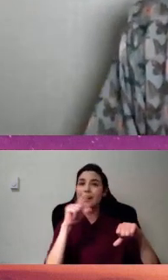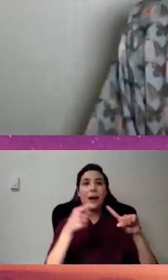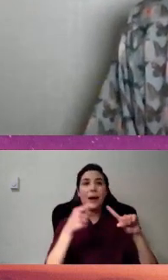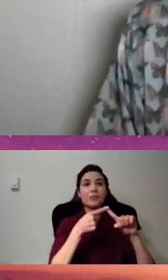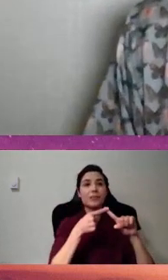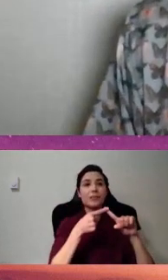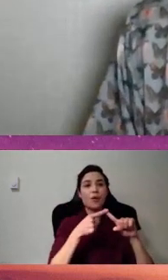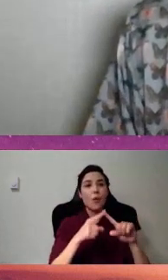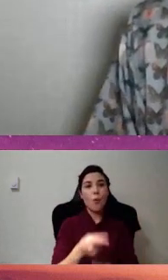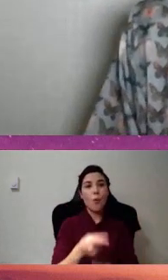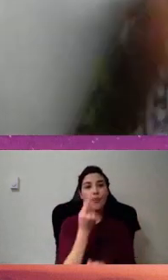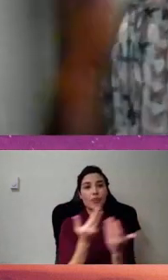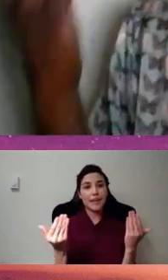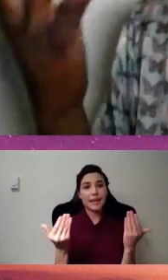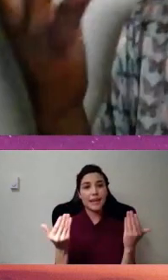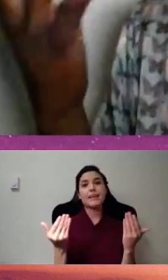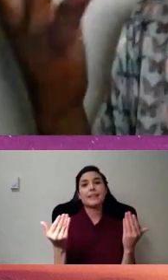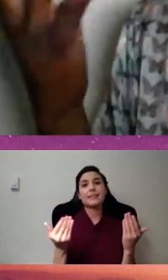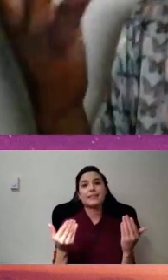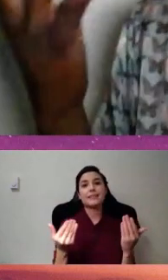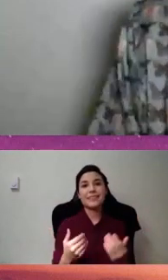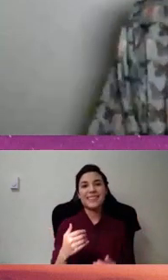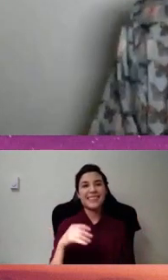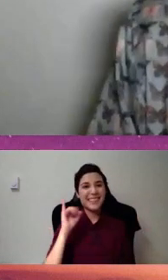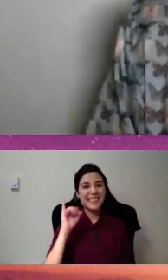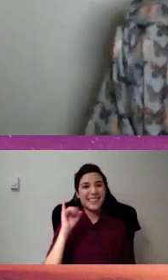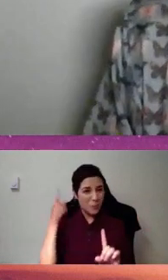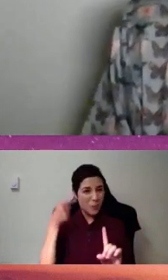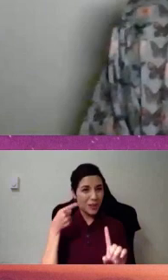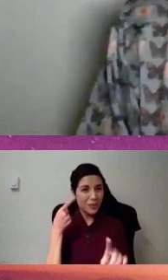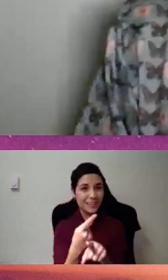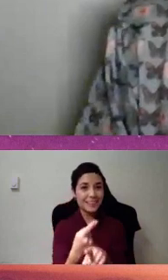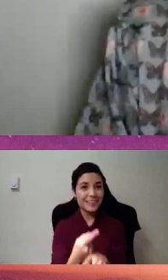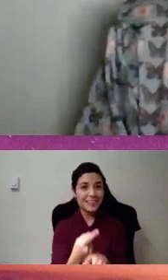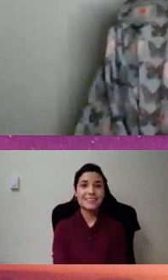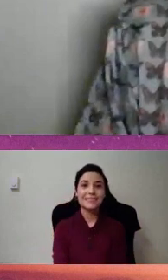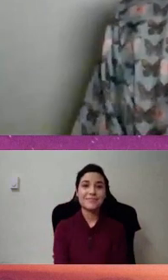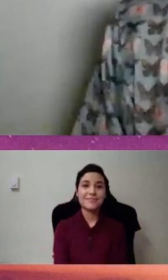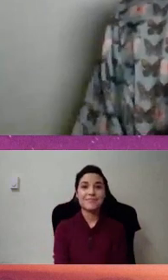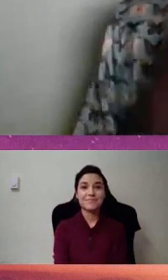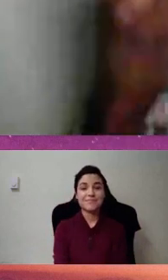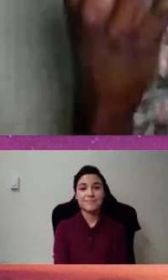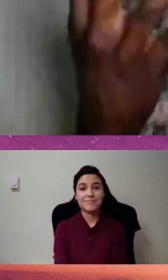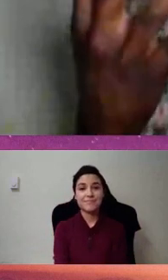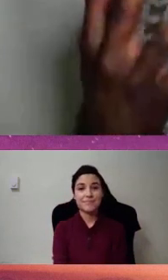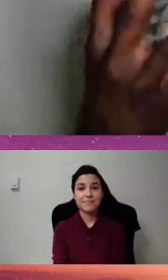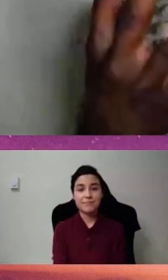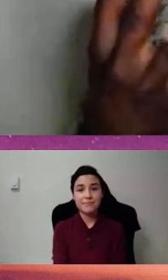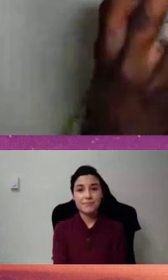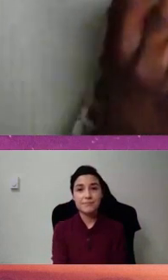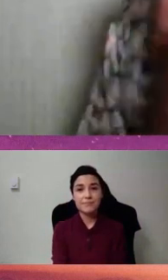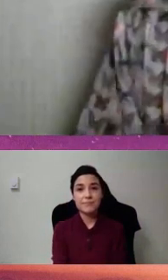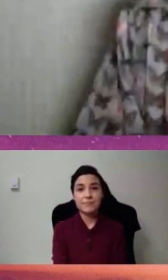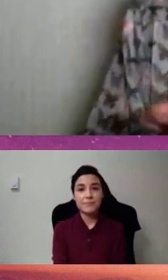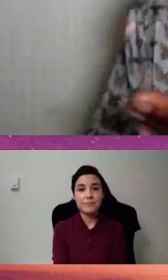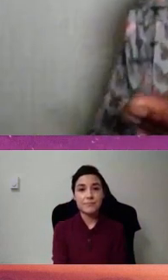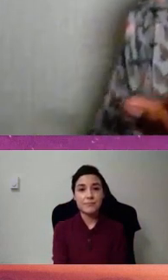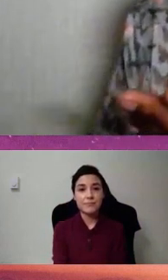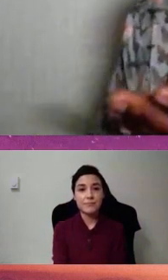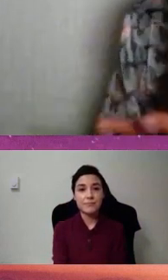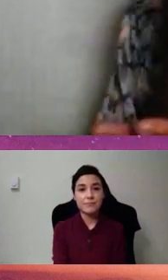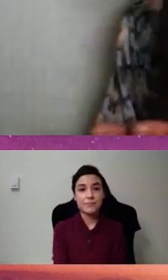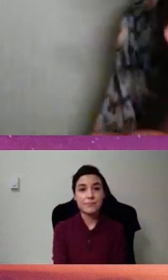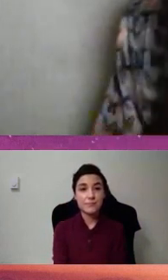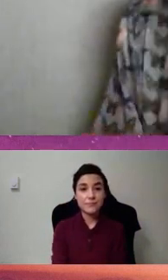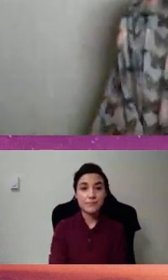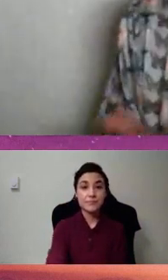offering, Mahkyra. Yeah, isn't that the point of all this? Yeah. So we have, now we